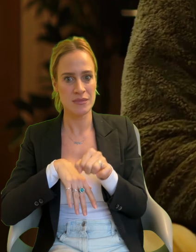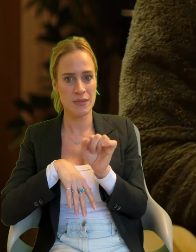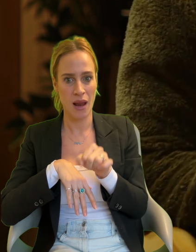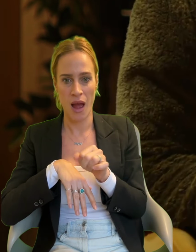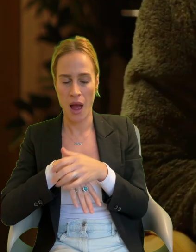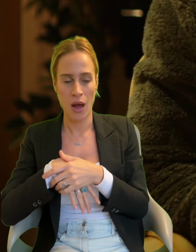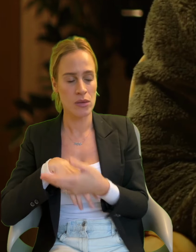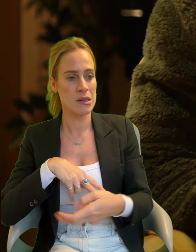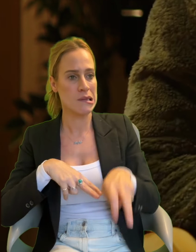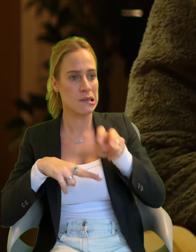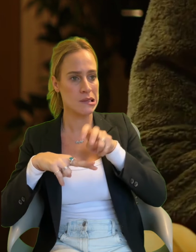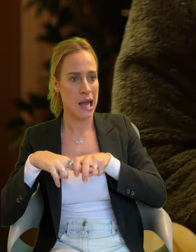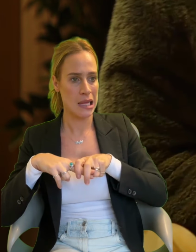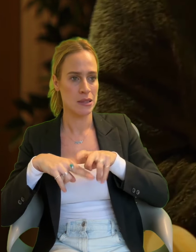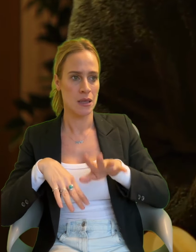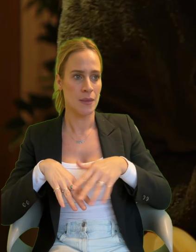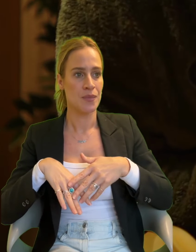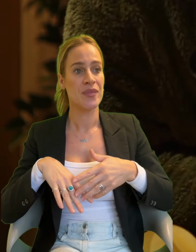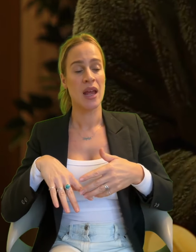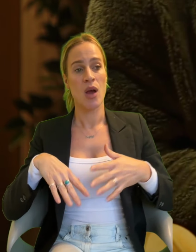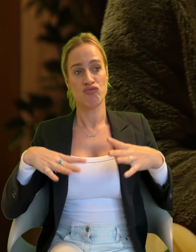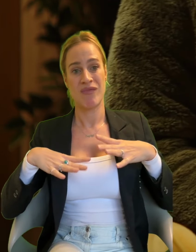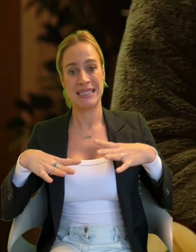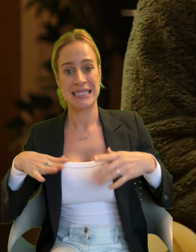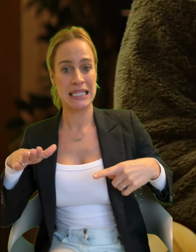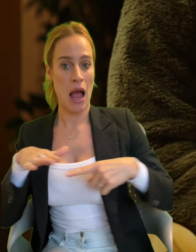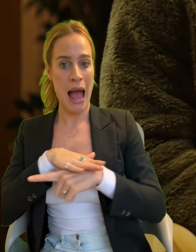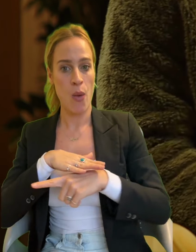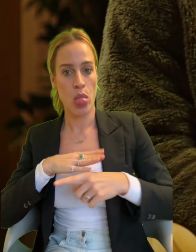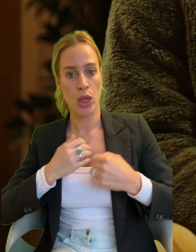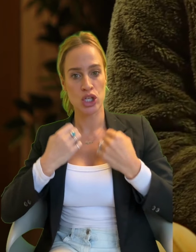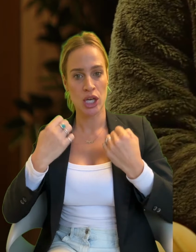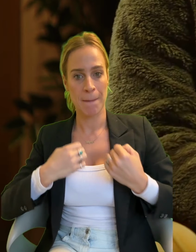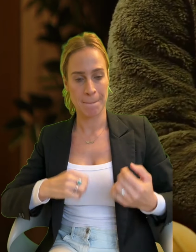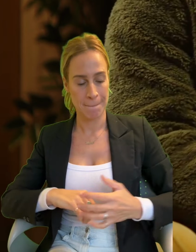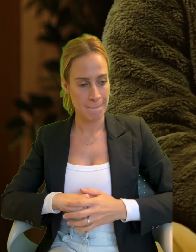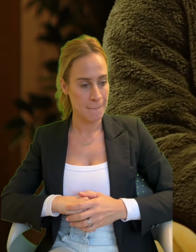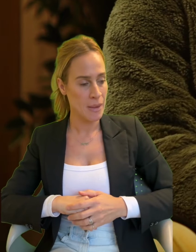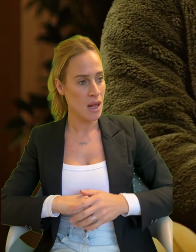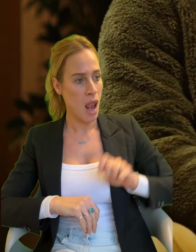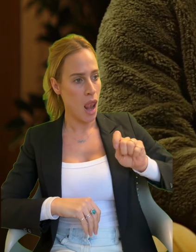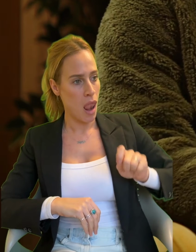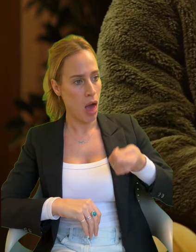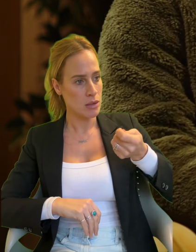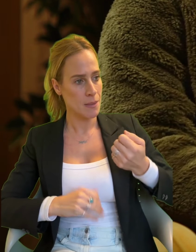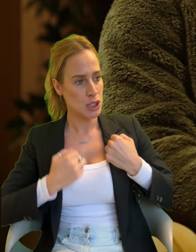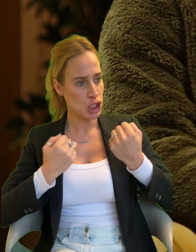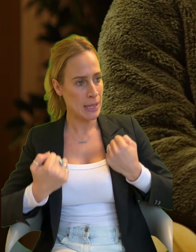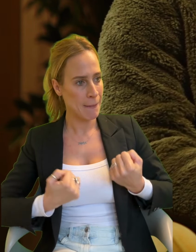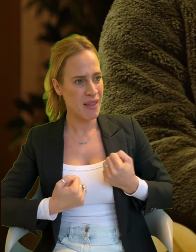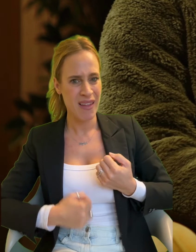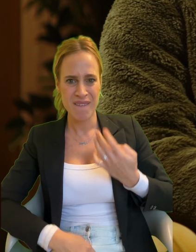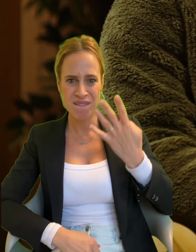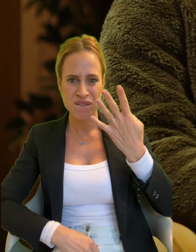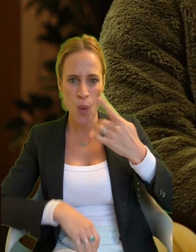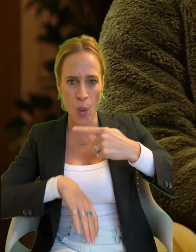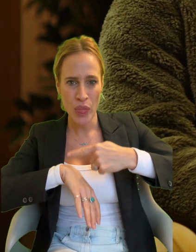down here. I was just about to leave the gym. I was just about to leave lockup. And it was the 4th time that day someone's messaged